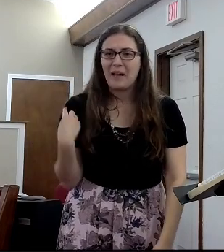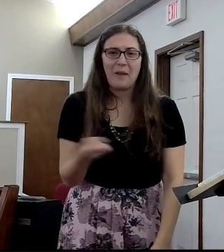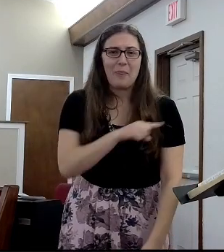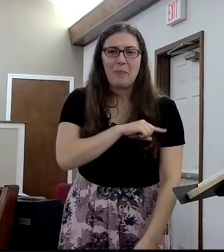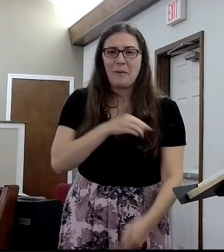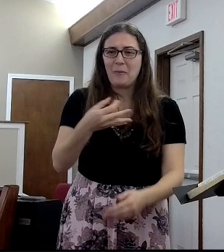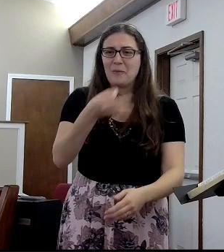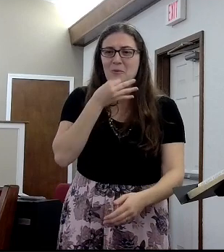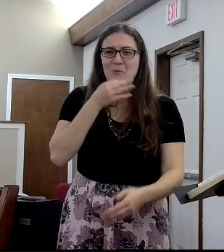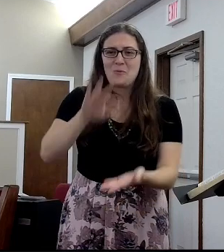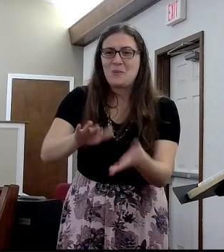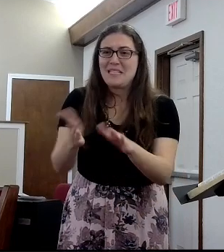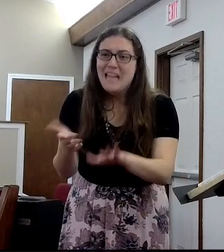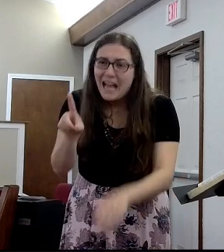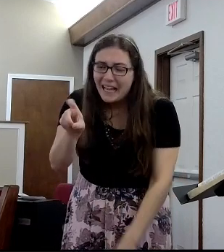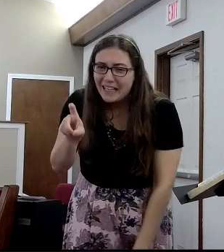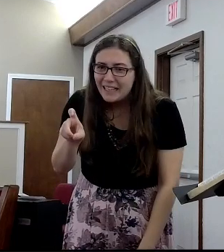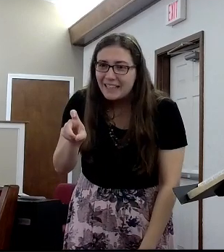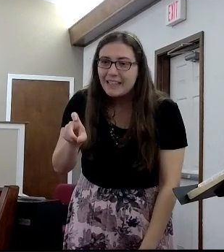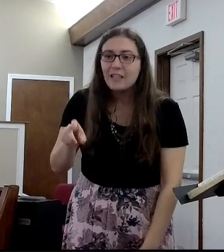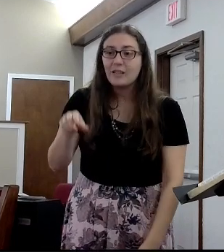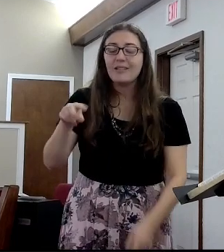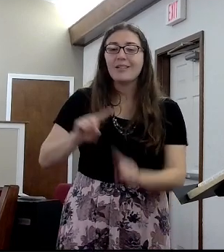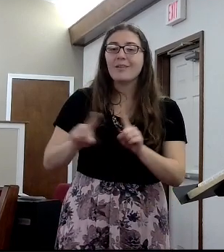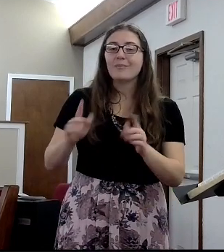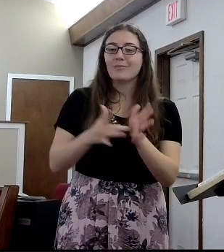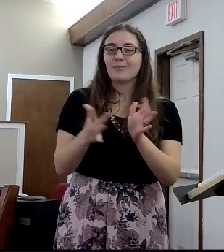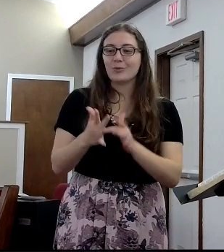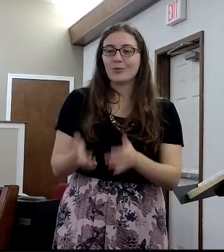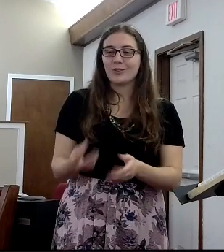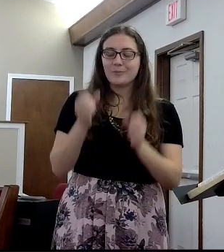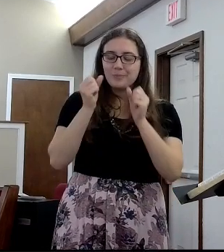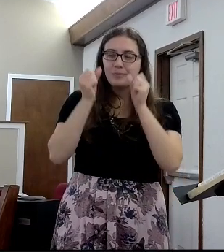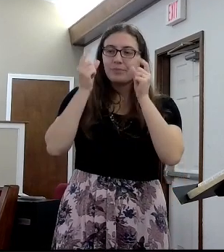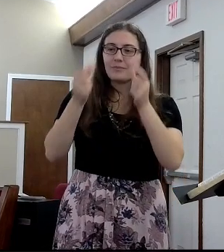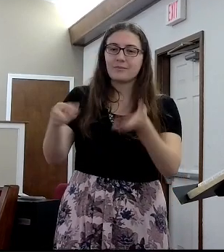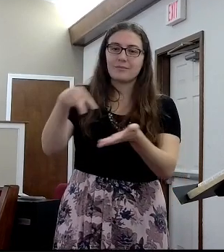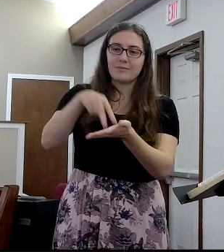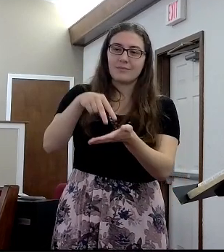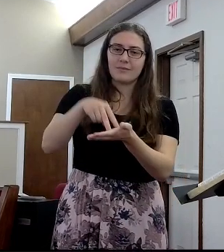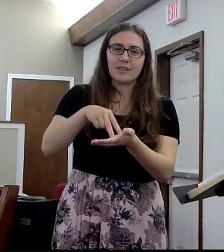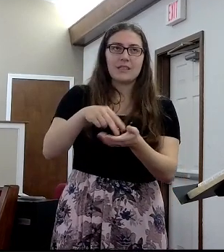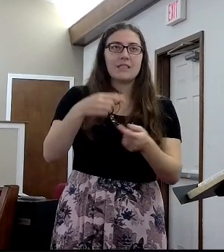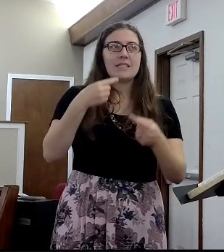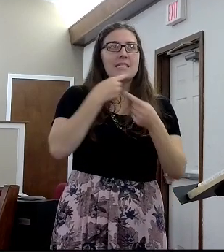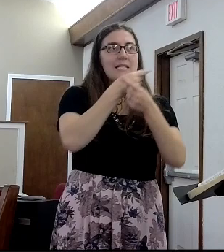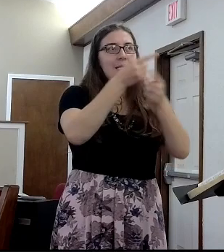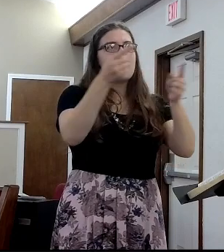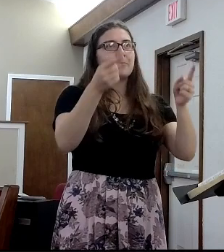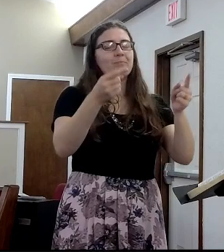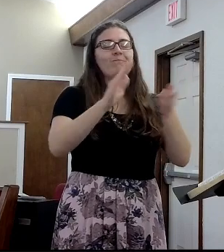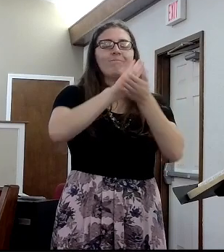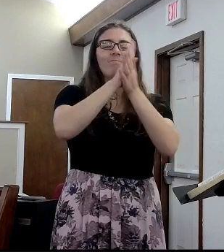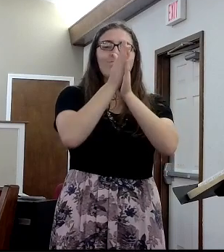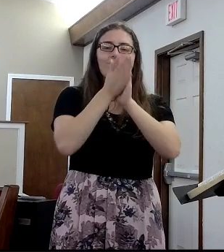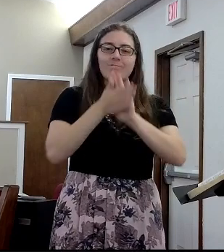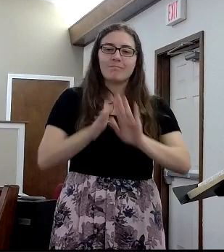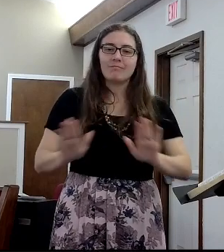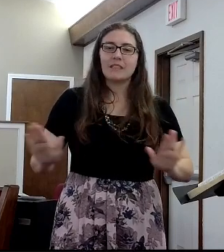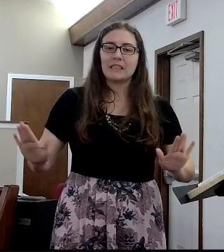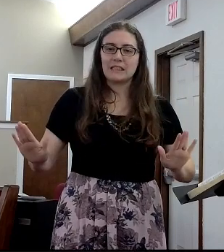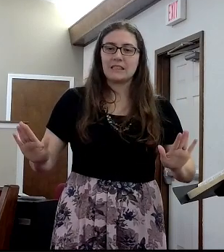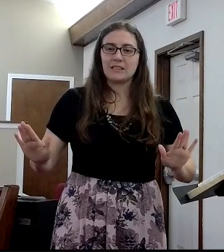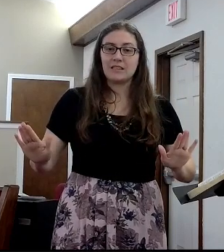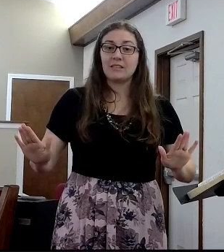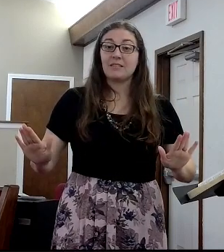Master, carest thou not that we perish? He arose and rebuked the wind, said unto the sea, Peace,